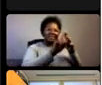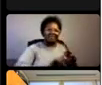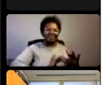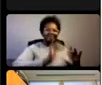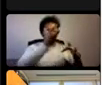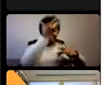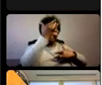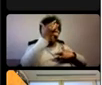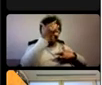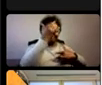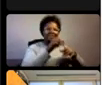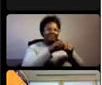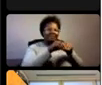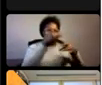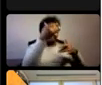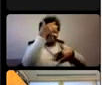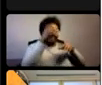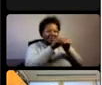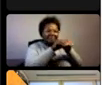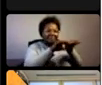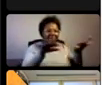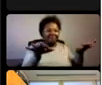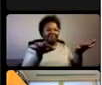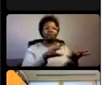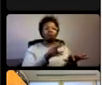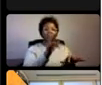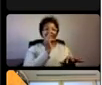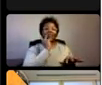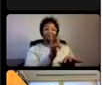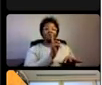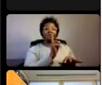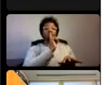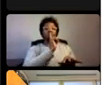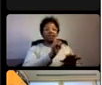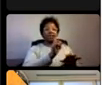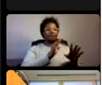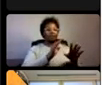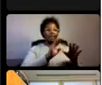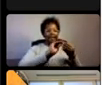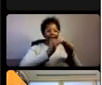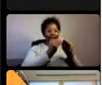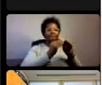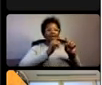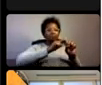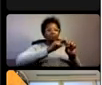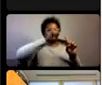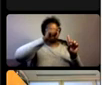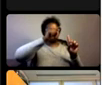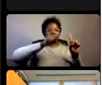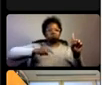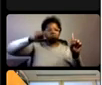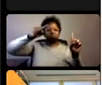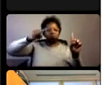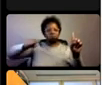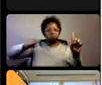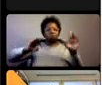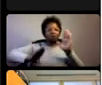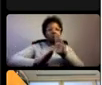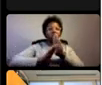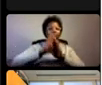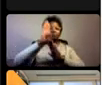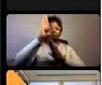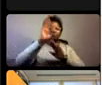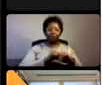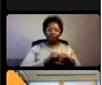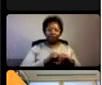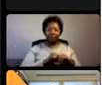seen, you would see a spike and you'd see a trend of increasing cases after holidays or after a travel season.